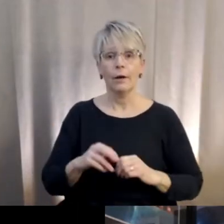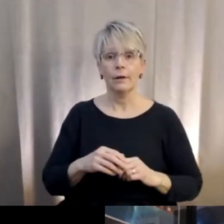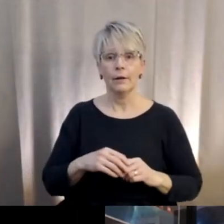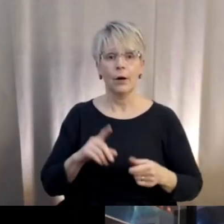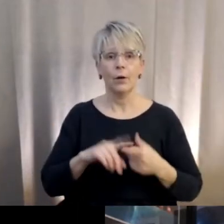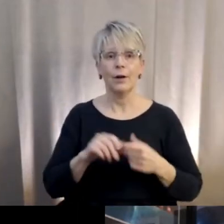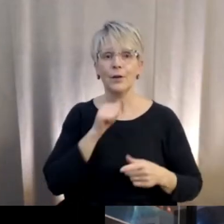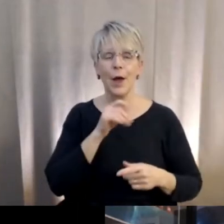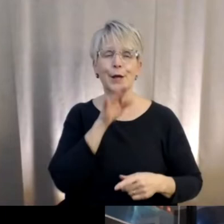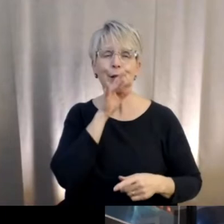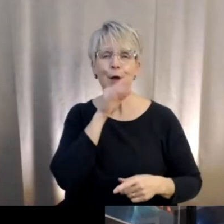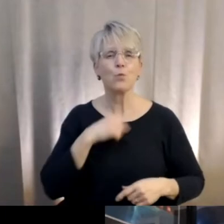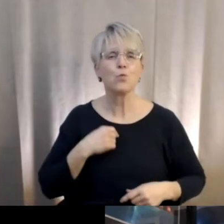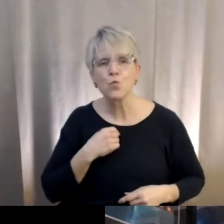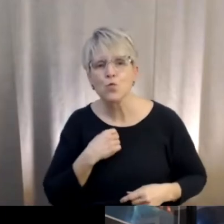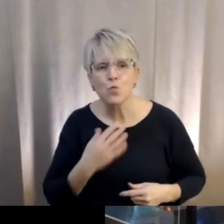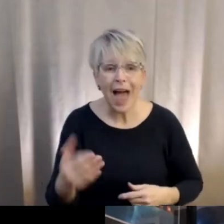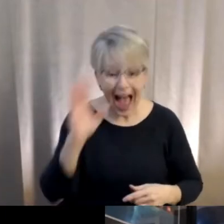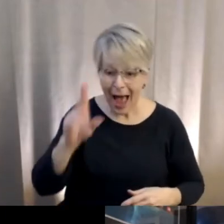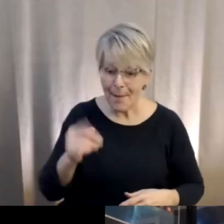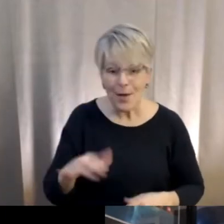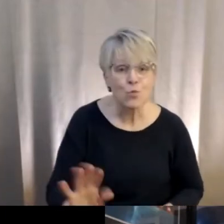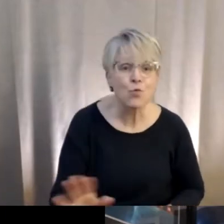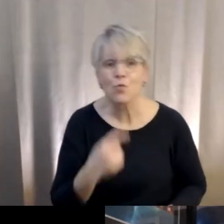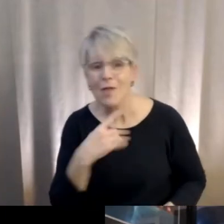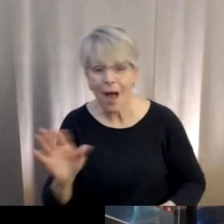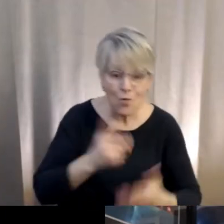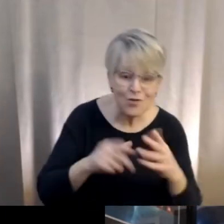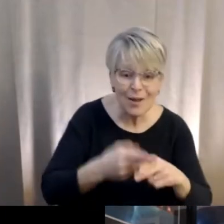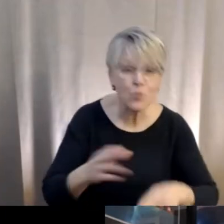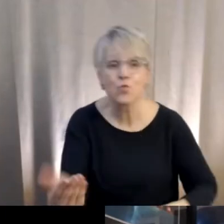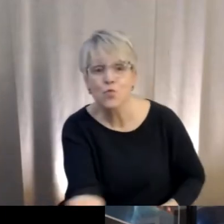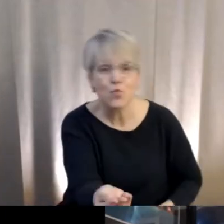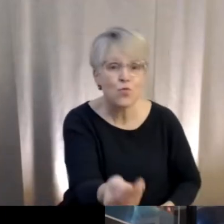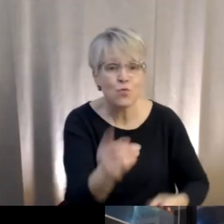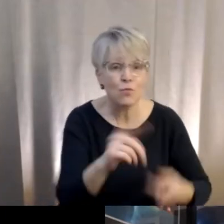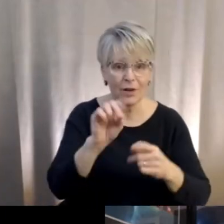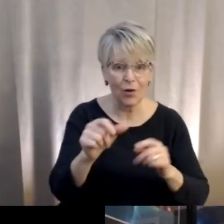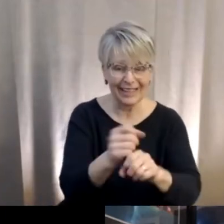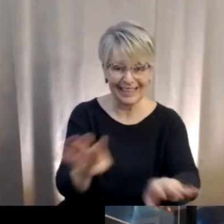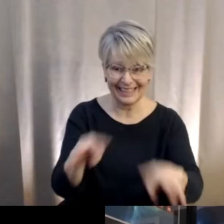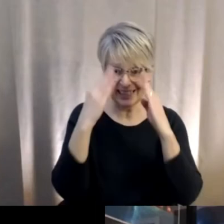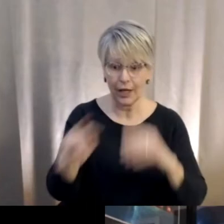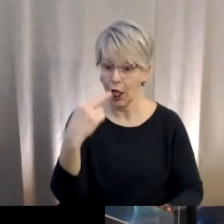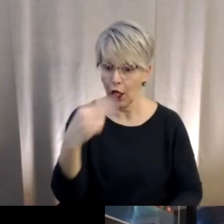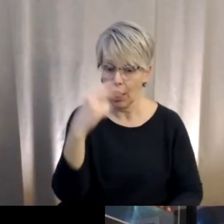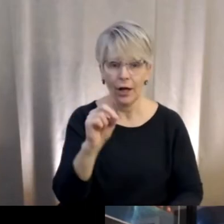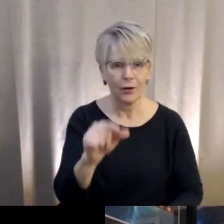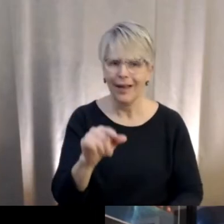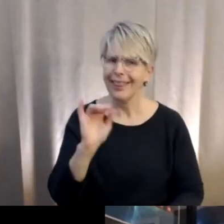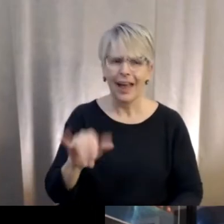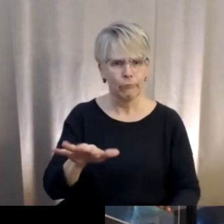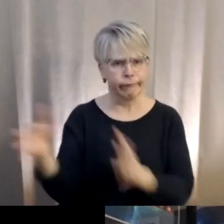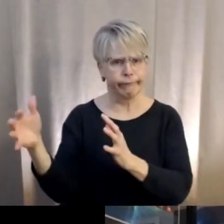kissy sounds to the dog. Be like, hi puppy, how are you? What's your name? It's like, that's disruptive to the dog and what they're doing. And